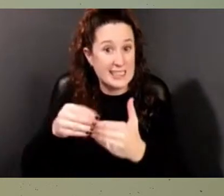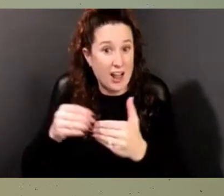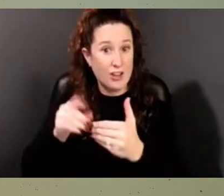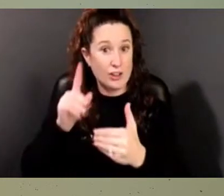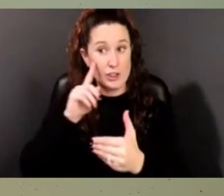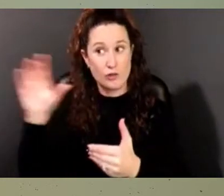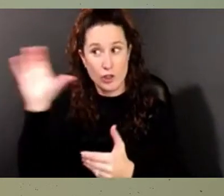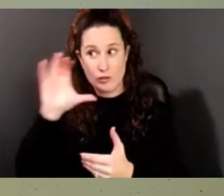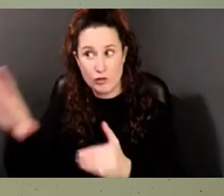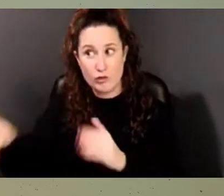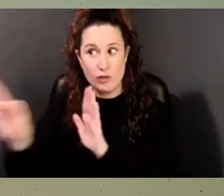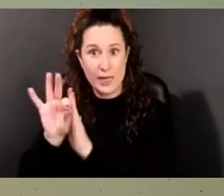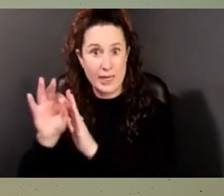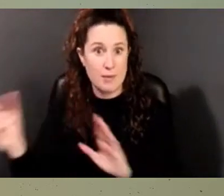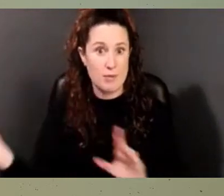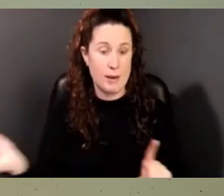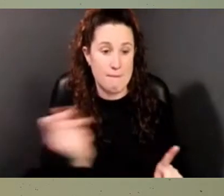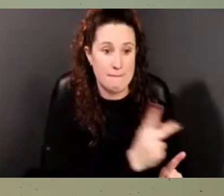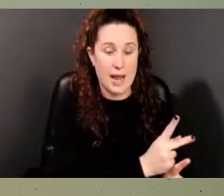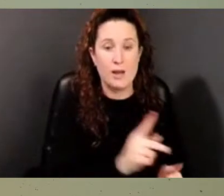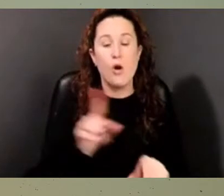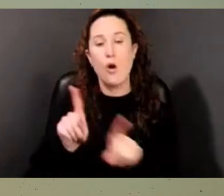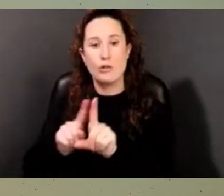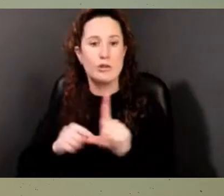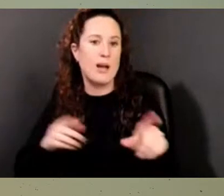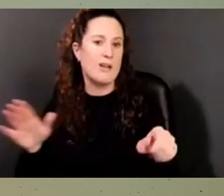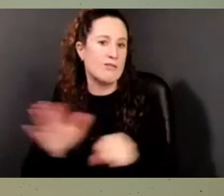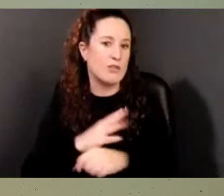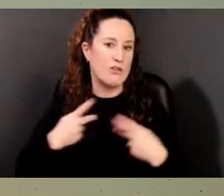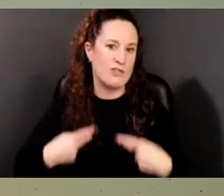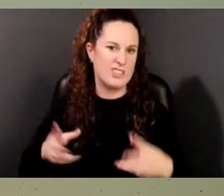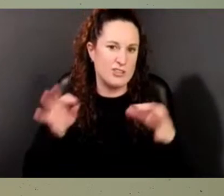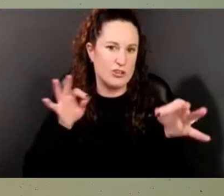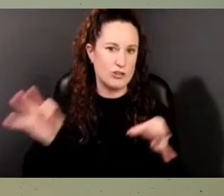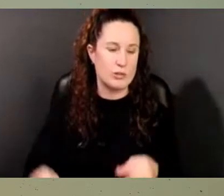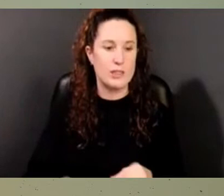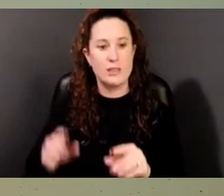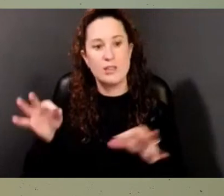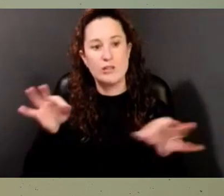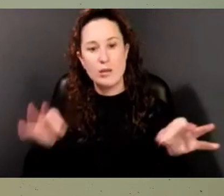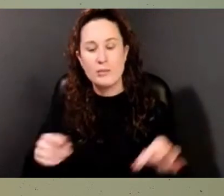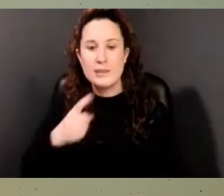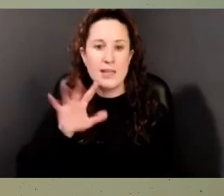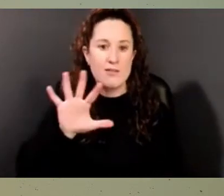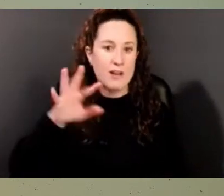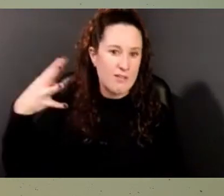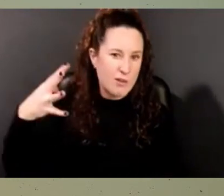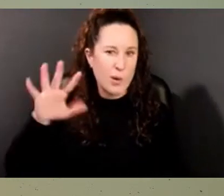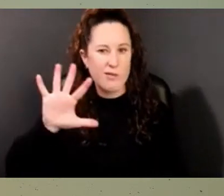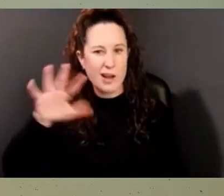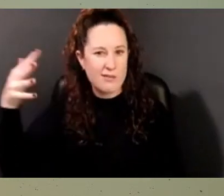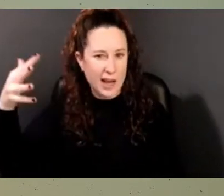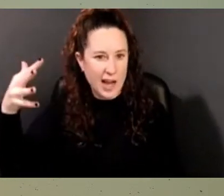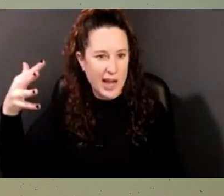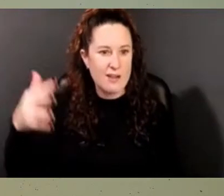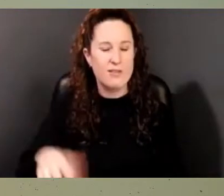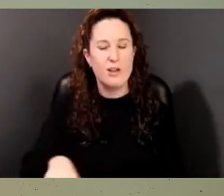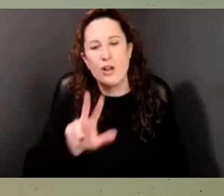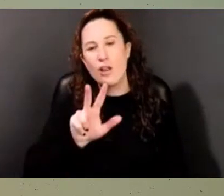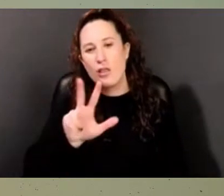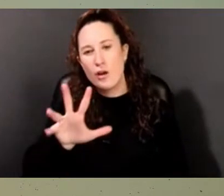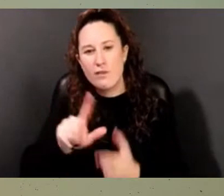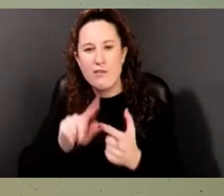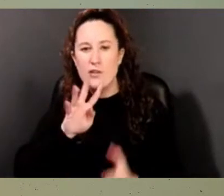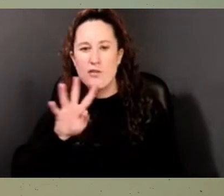that advertisement was a detailed physical description. Clem was described as being 5'4", 5'5", 35 to 40 years